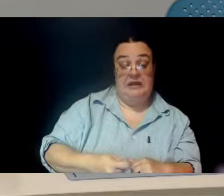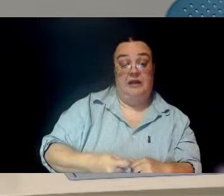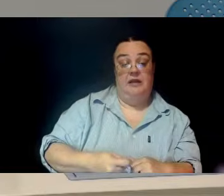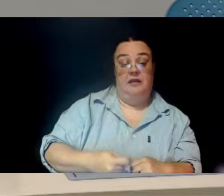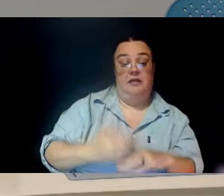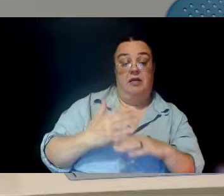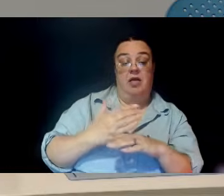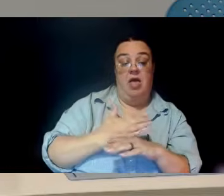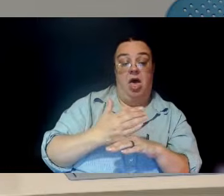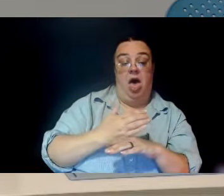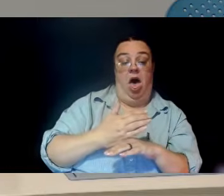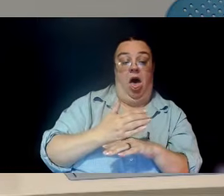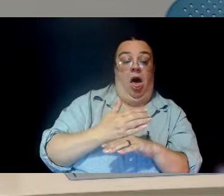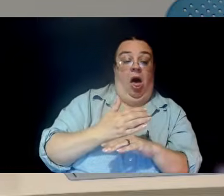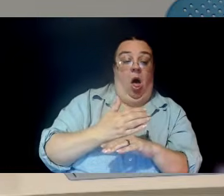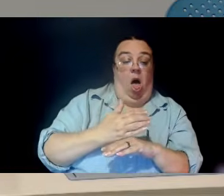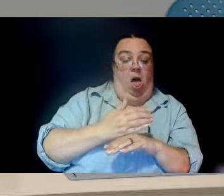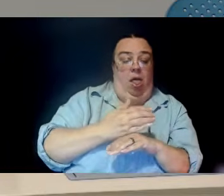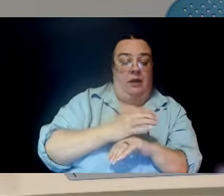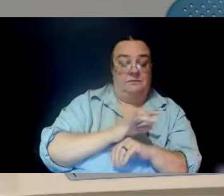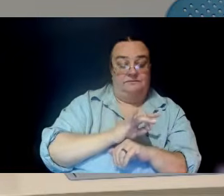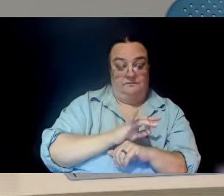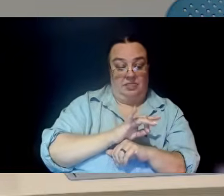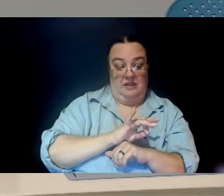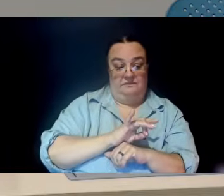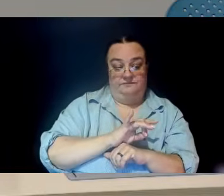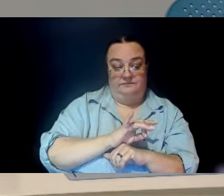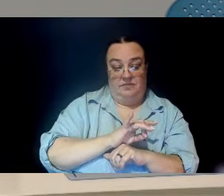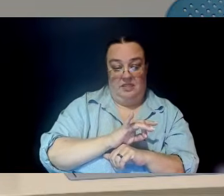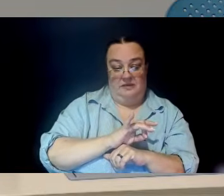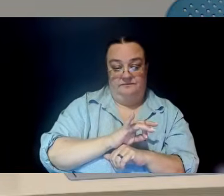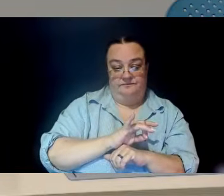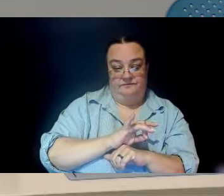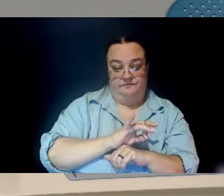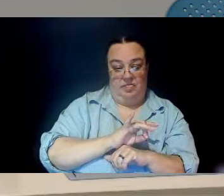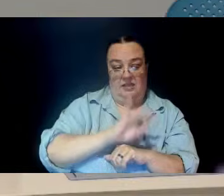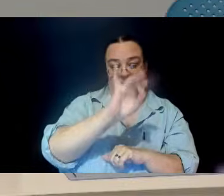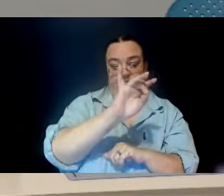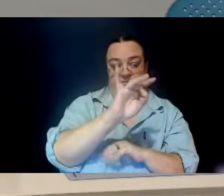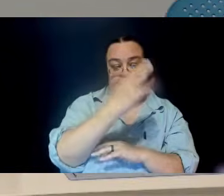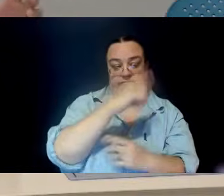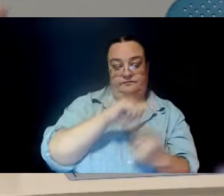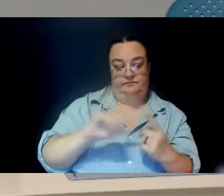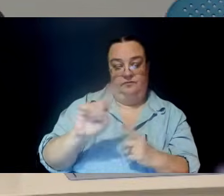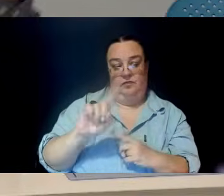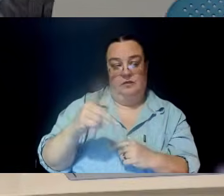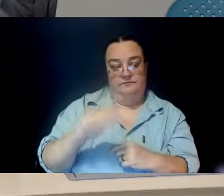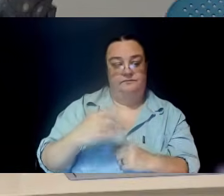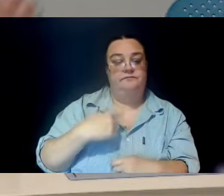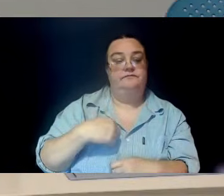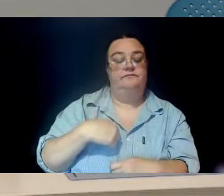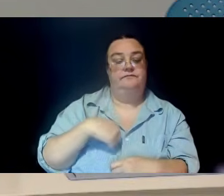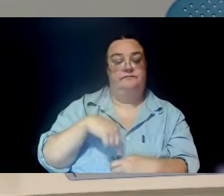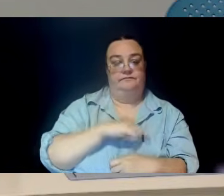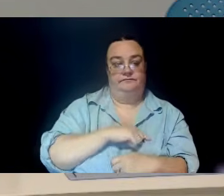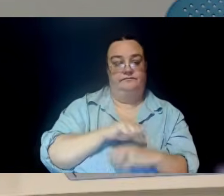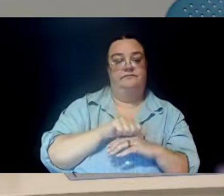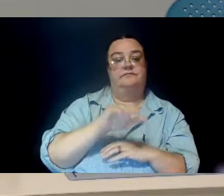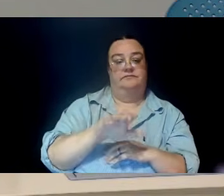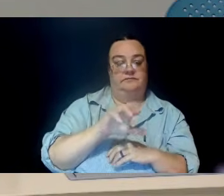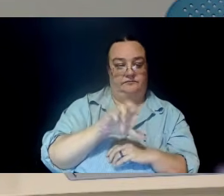between 8 in the morning until 1 p.m. So we send a crew